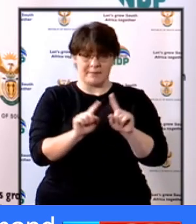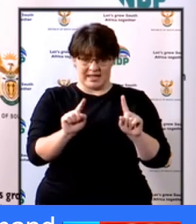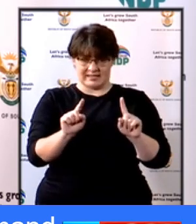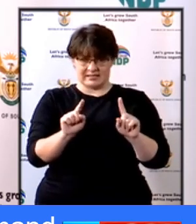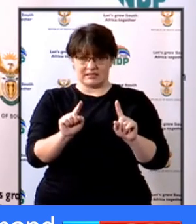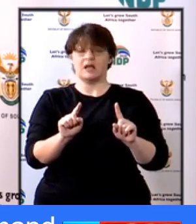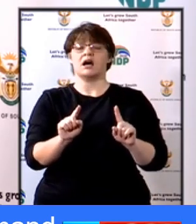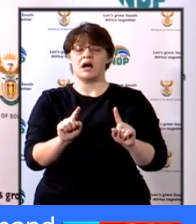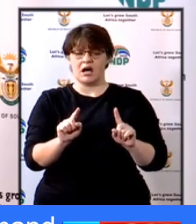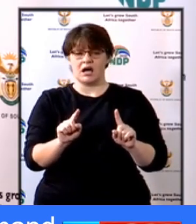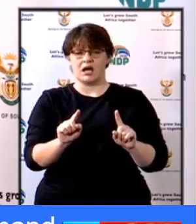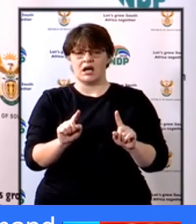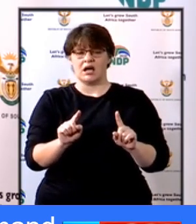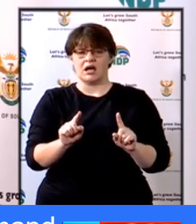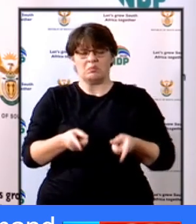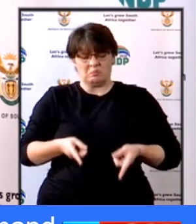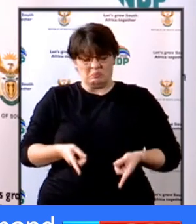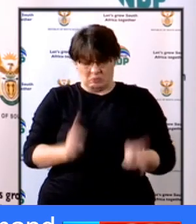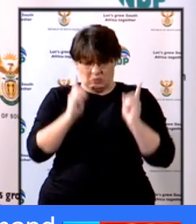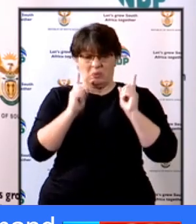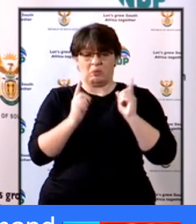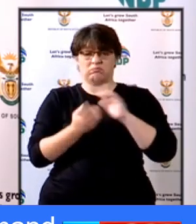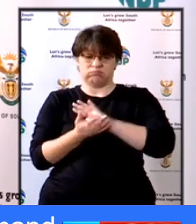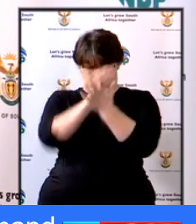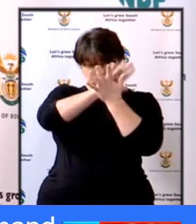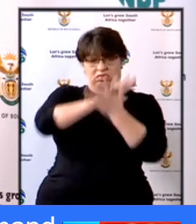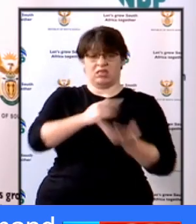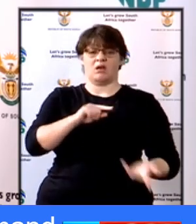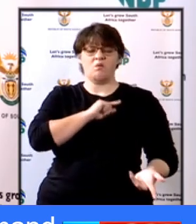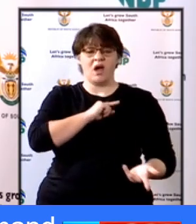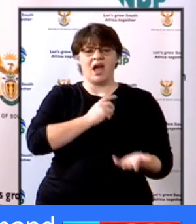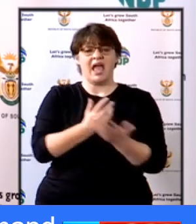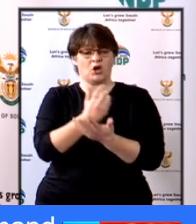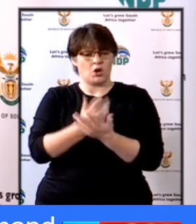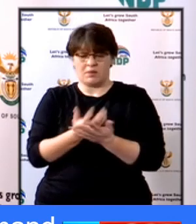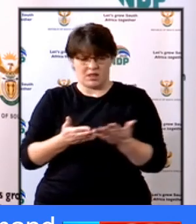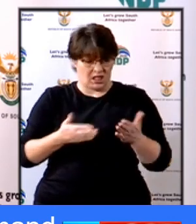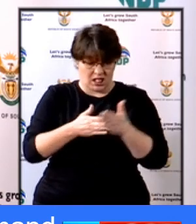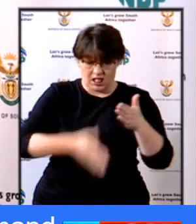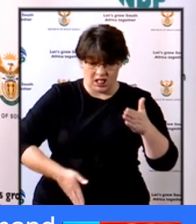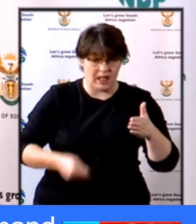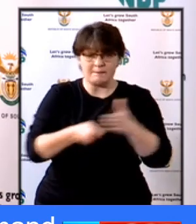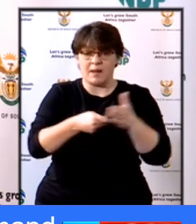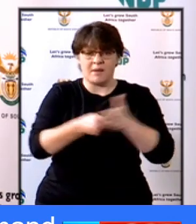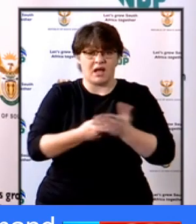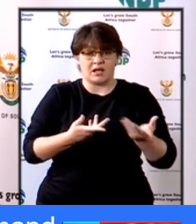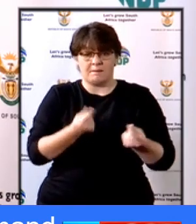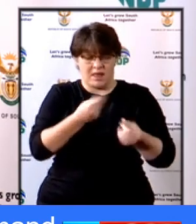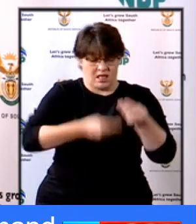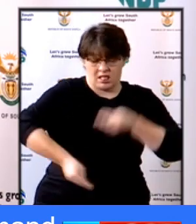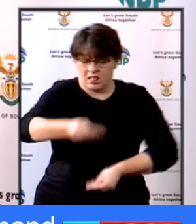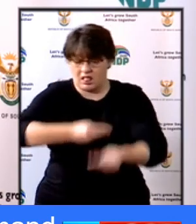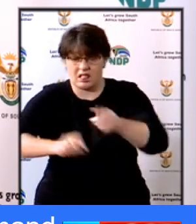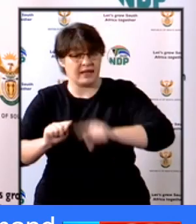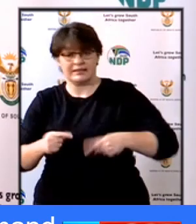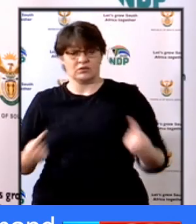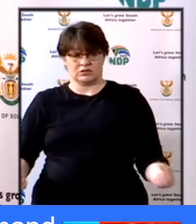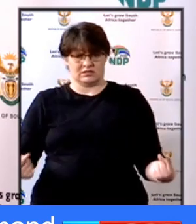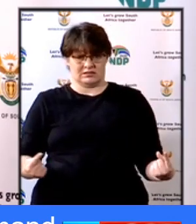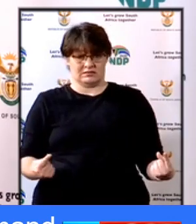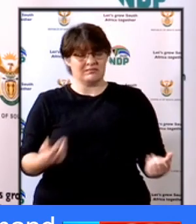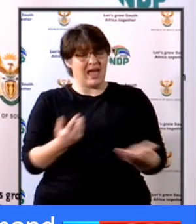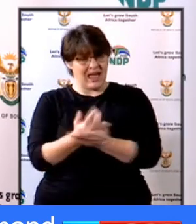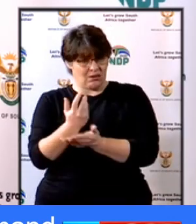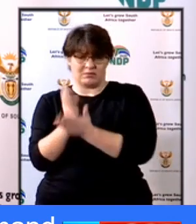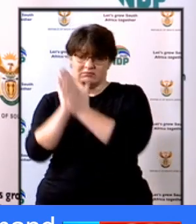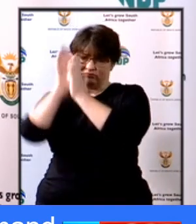with enormous collateral damage. It hurts the economy. It causes significant and serious damage to the